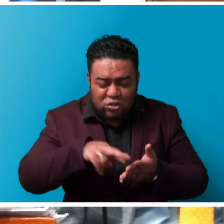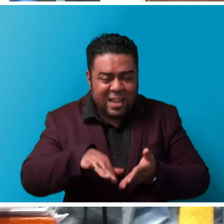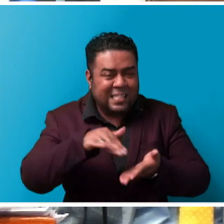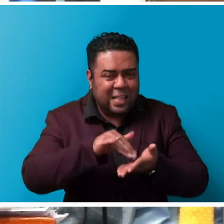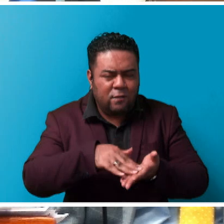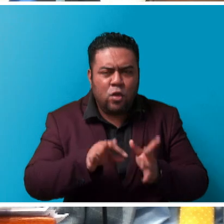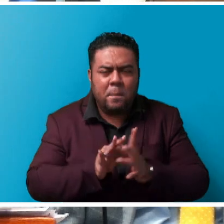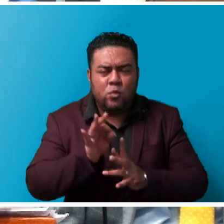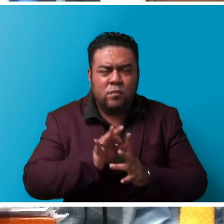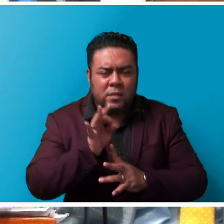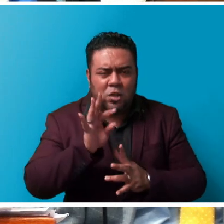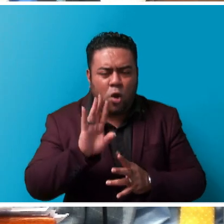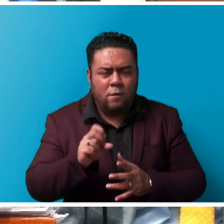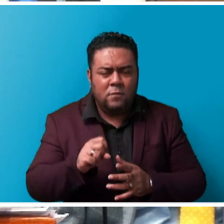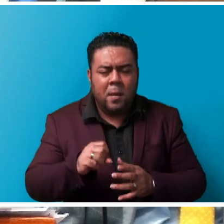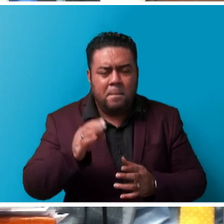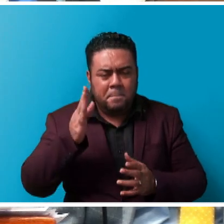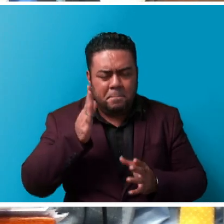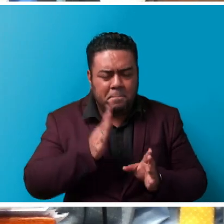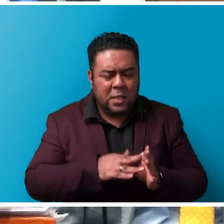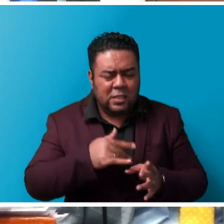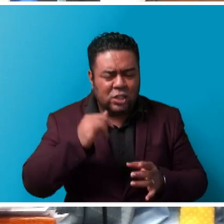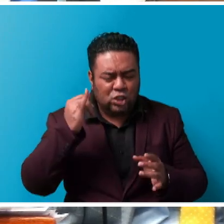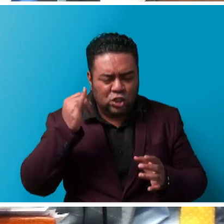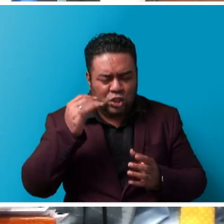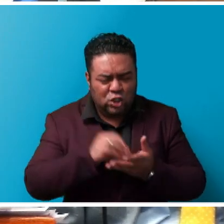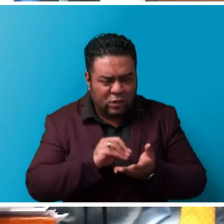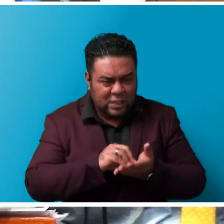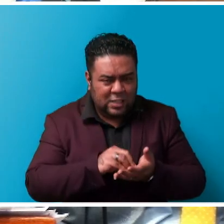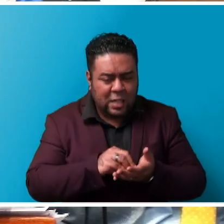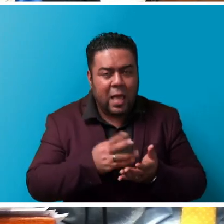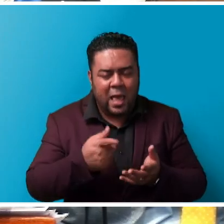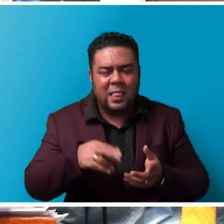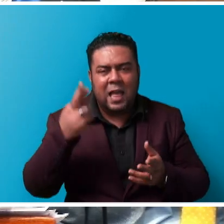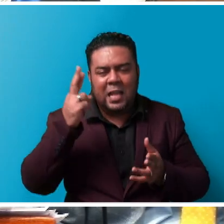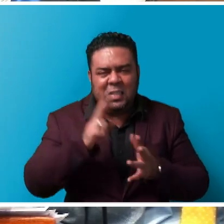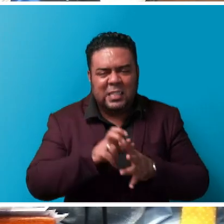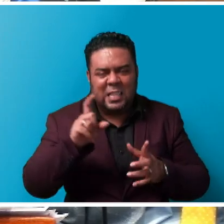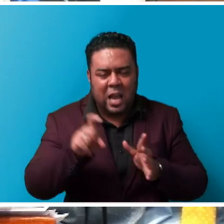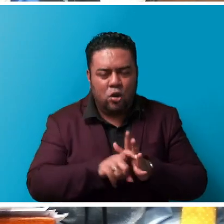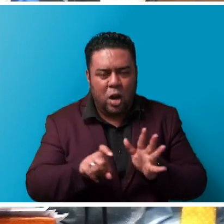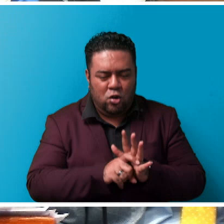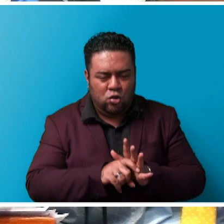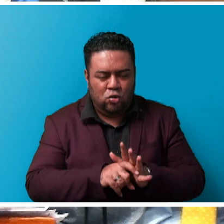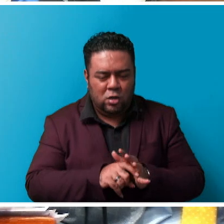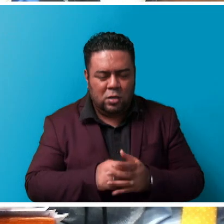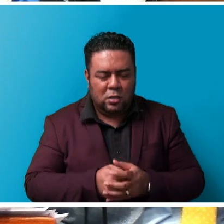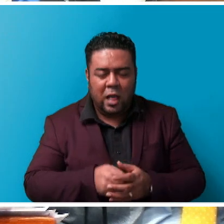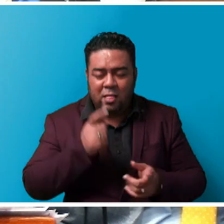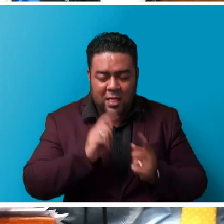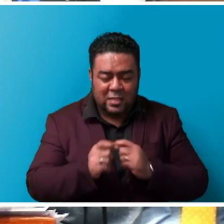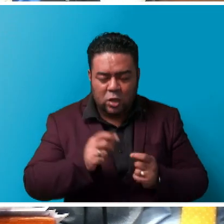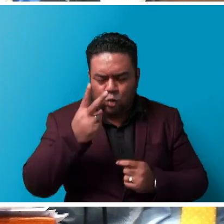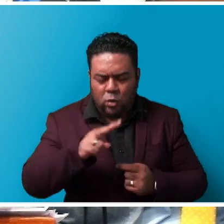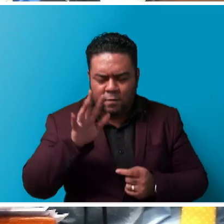of Met services and disaster risk reduction in the Pacific, costing